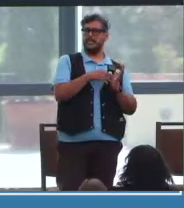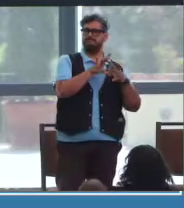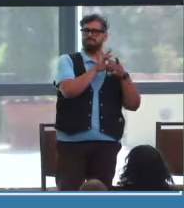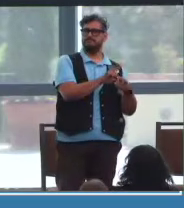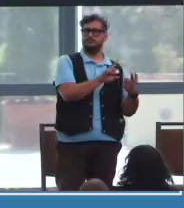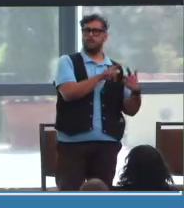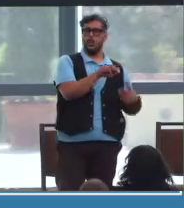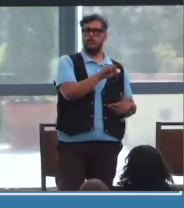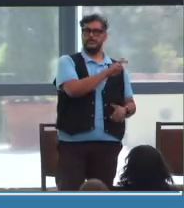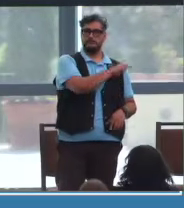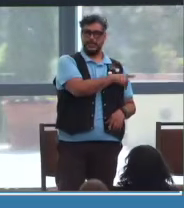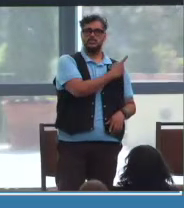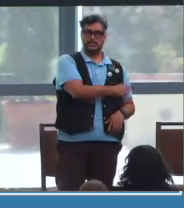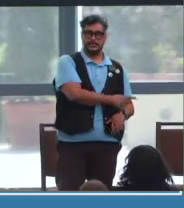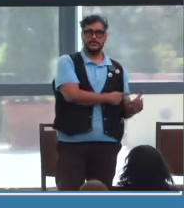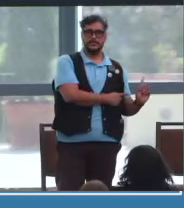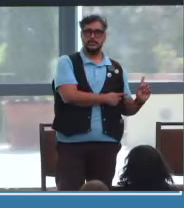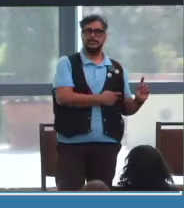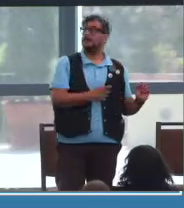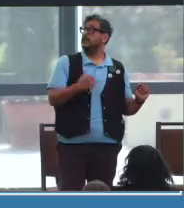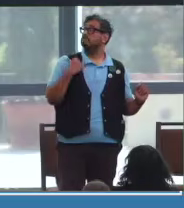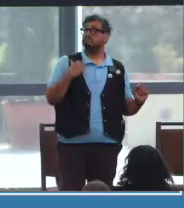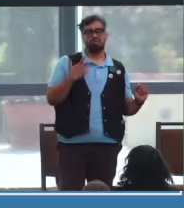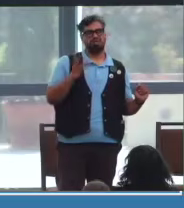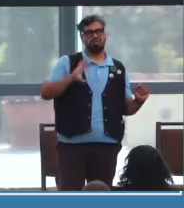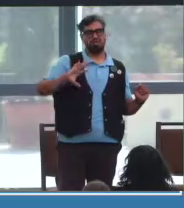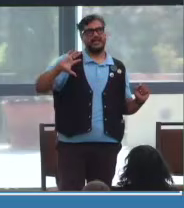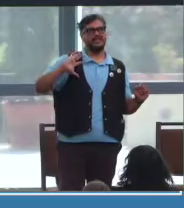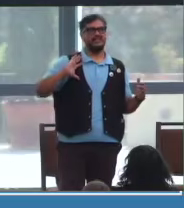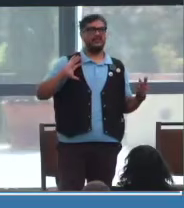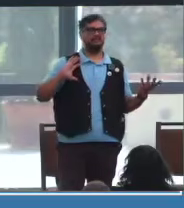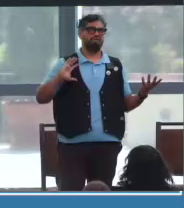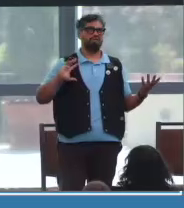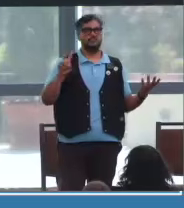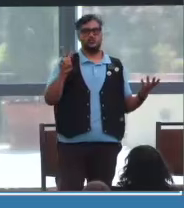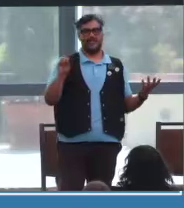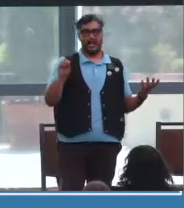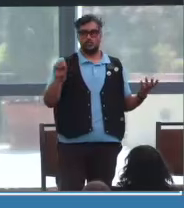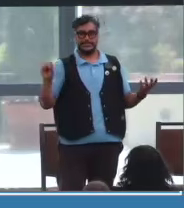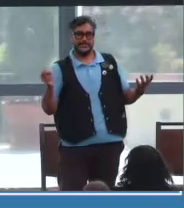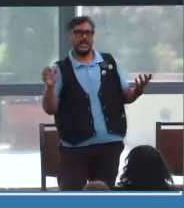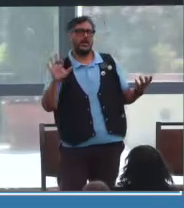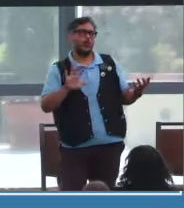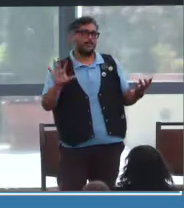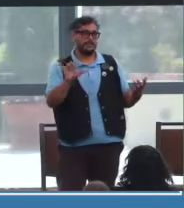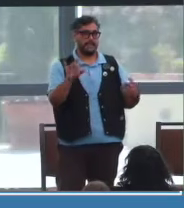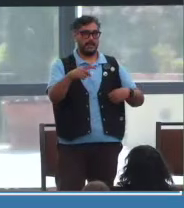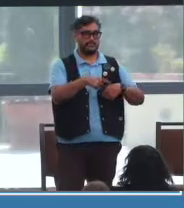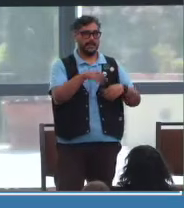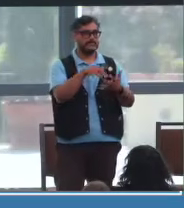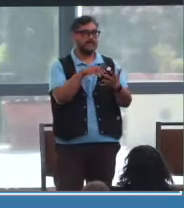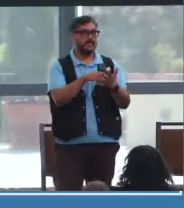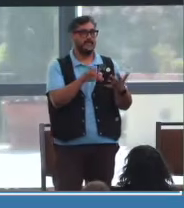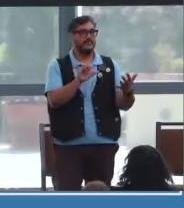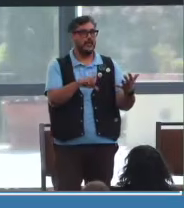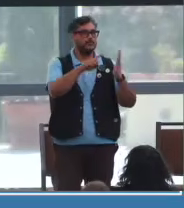lupus patients that was done, and this was done back in the early 2000s, again, about the same time as the study that